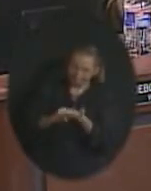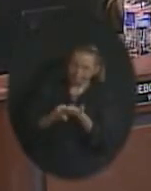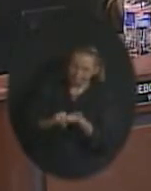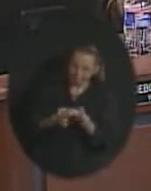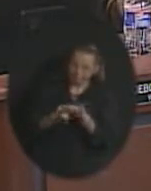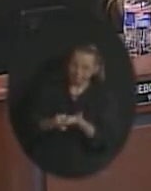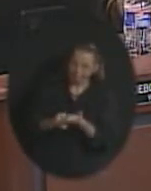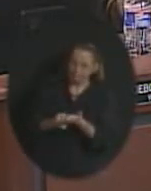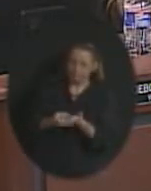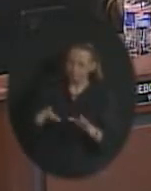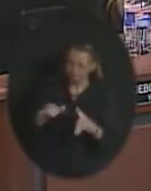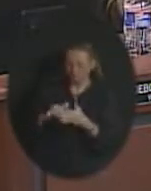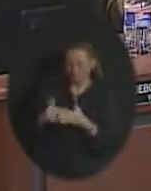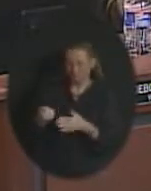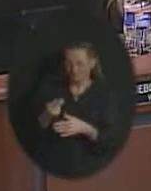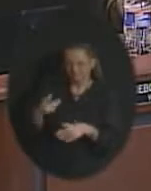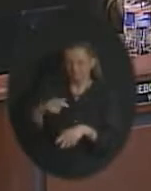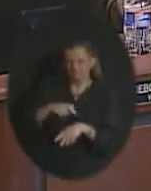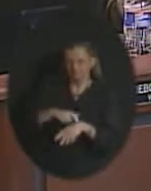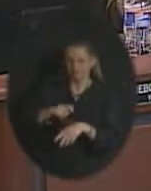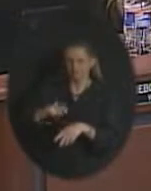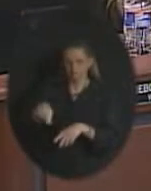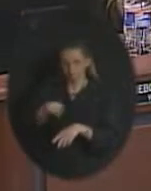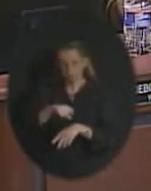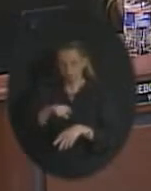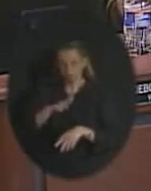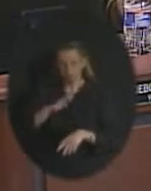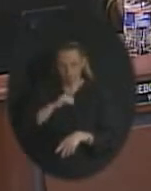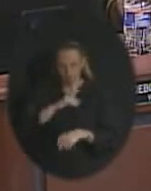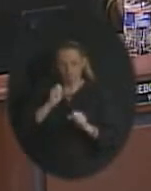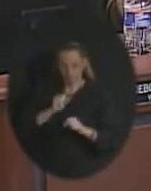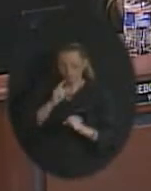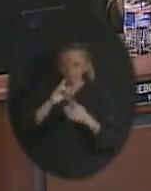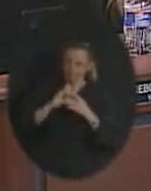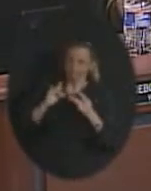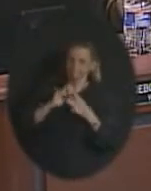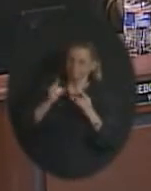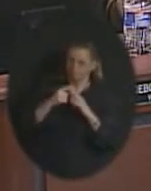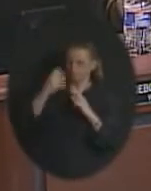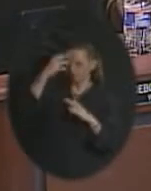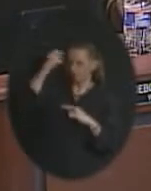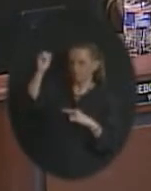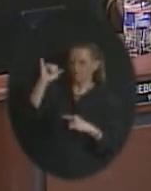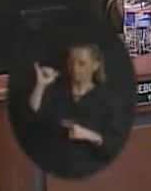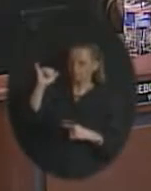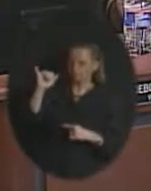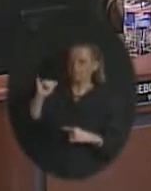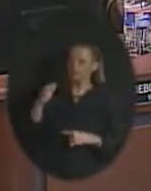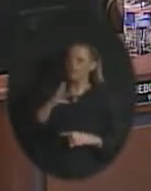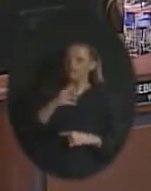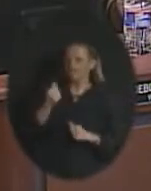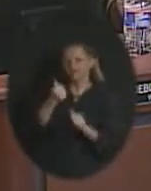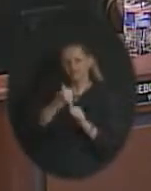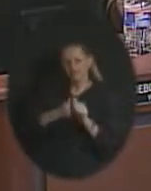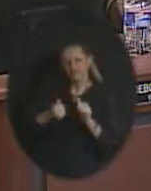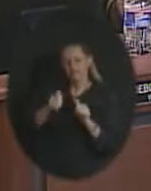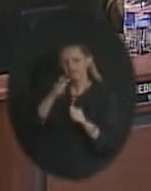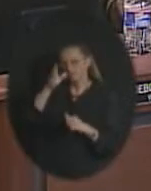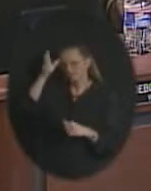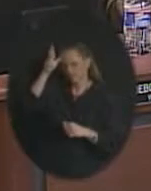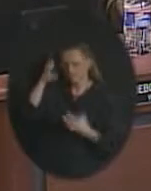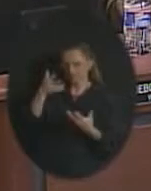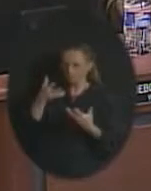well. And I appreciate that. And for every parent who wants to stay in their home school,